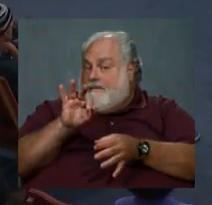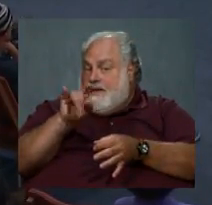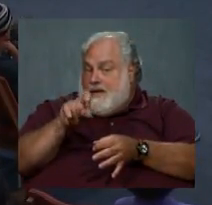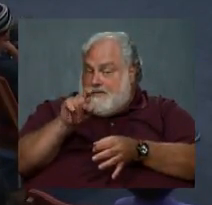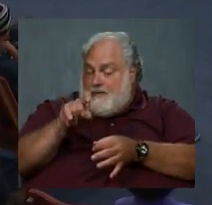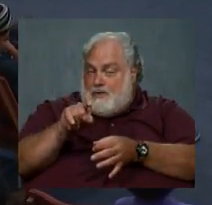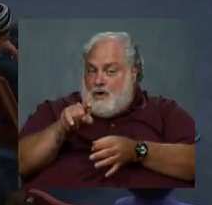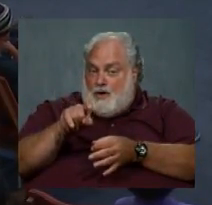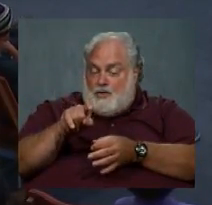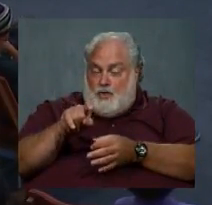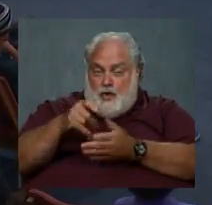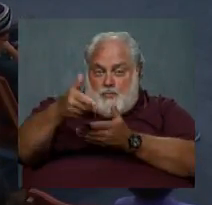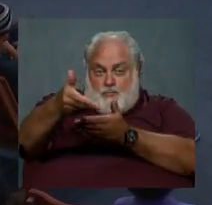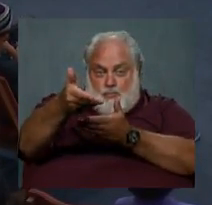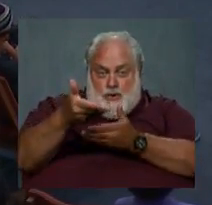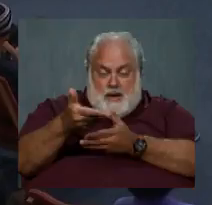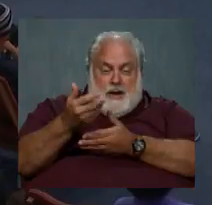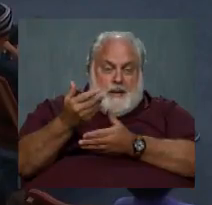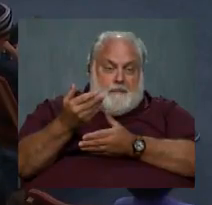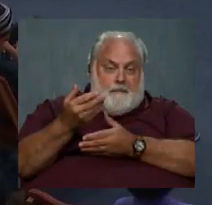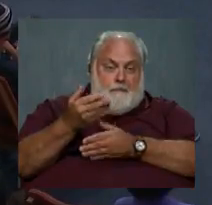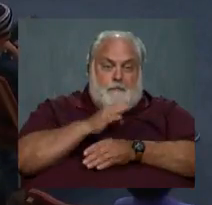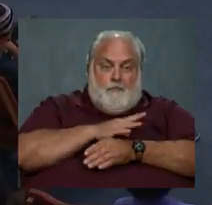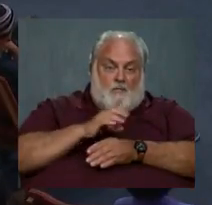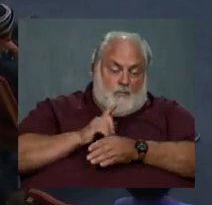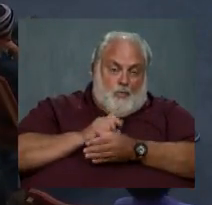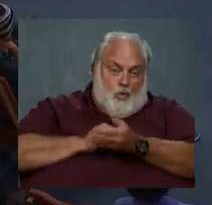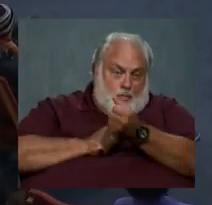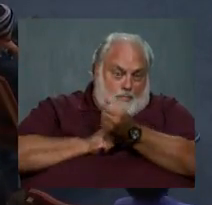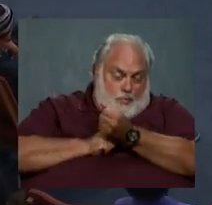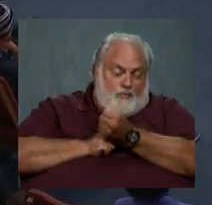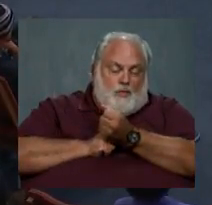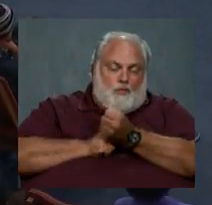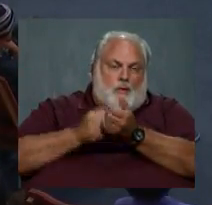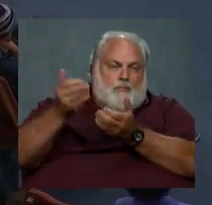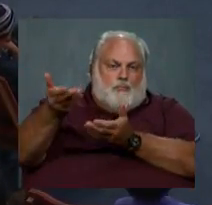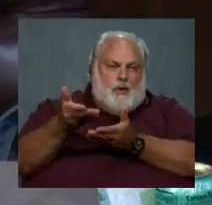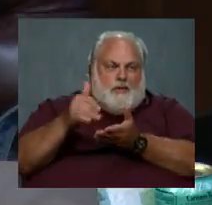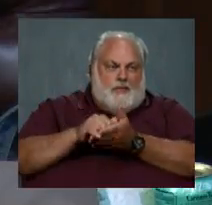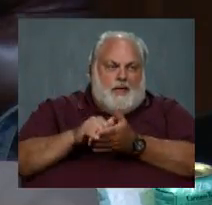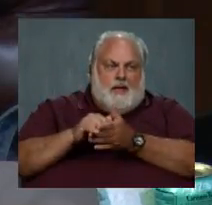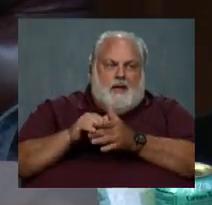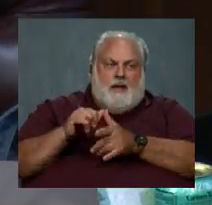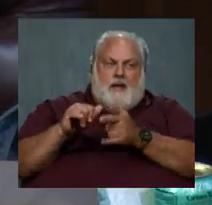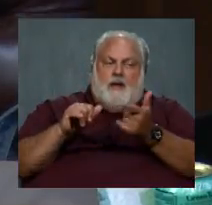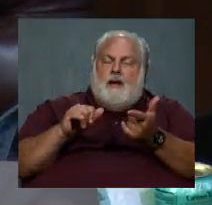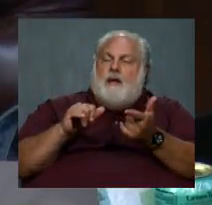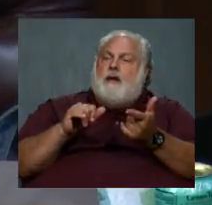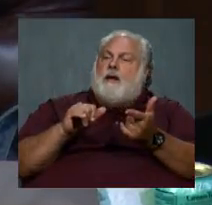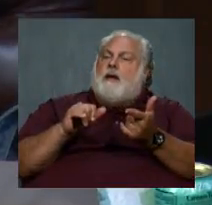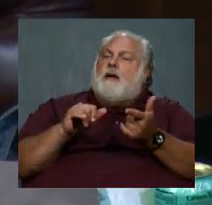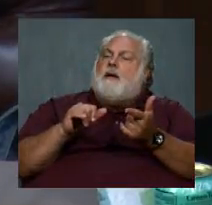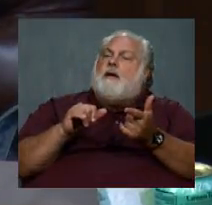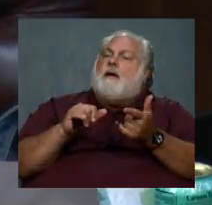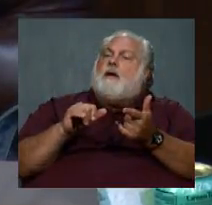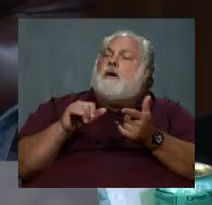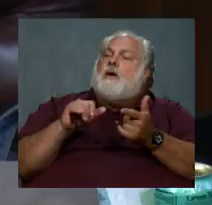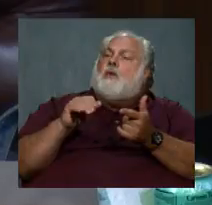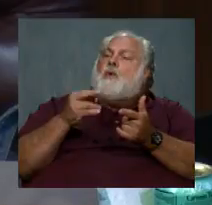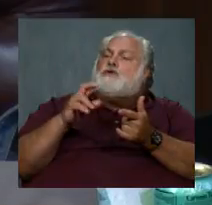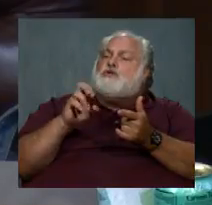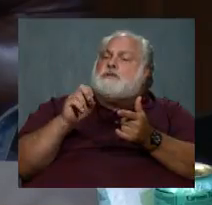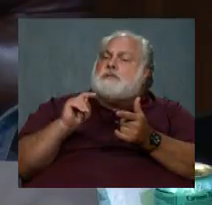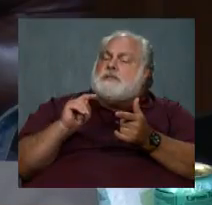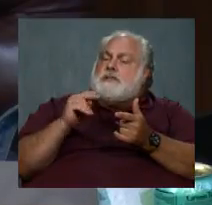before the board, then we'll bring it forward. So what mechanism are we going to utilize to evaluate the effectiveness of